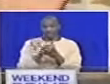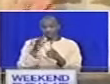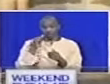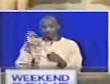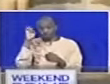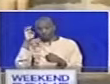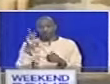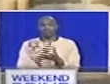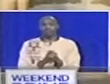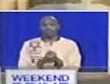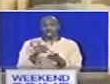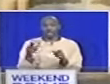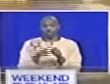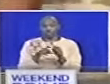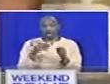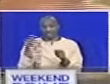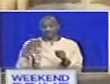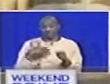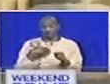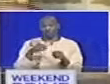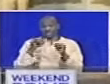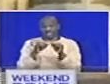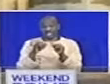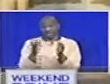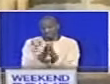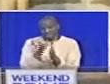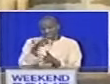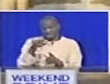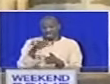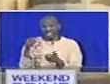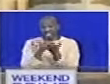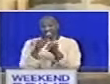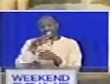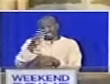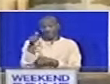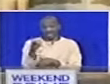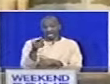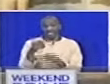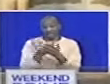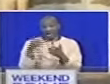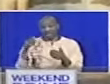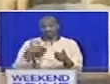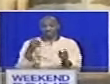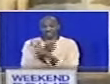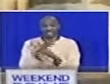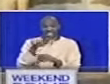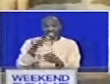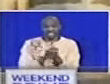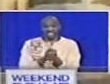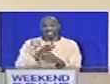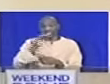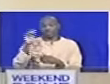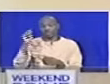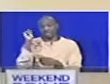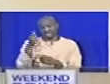from Europe and the ones who are still within Gilgil town, and some other areas, maybe towns in